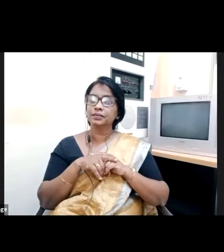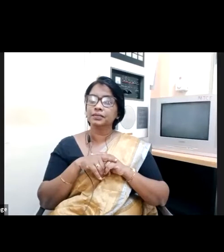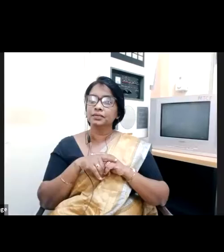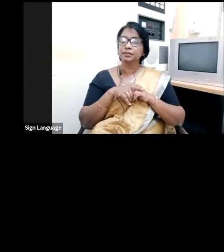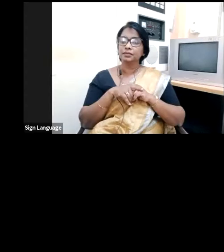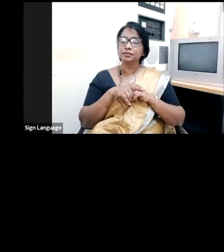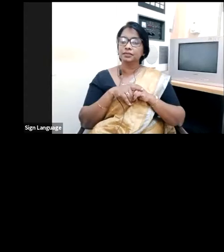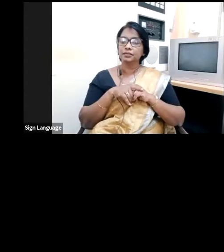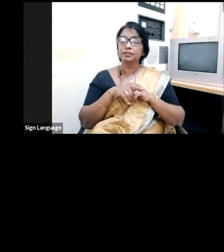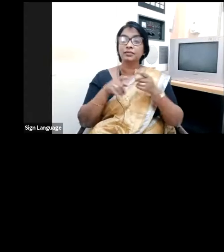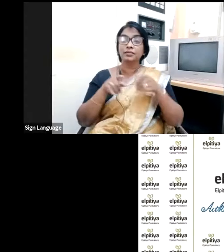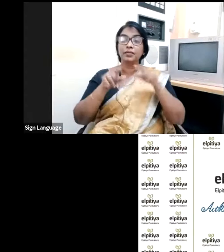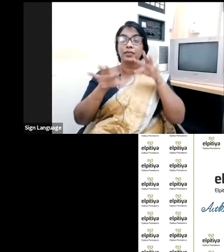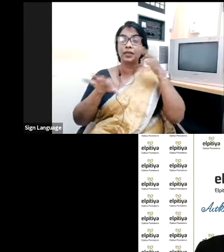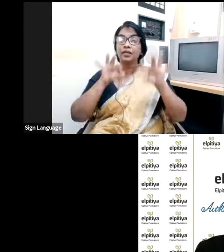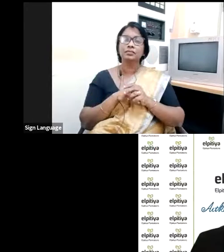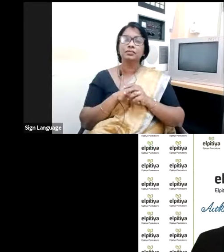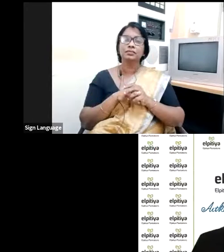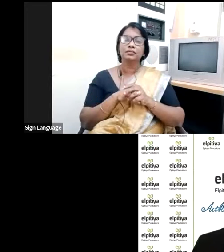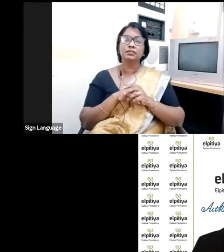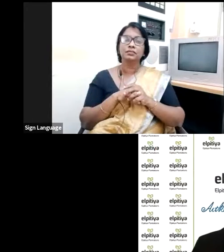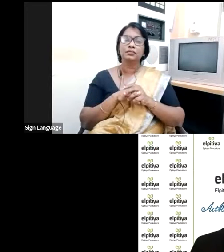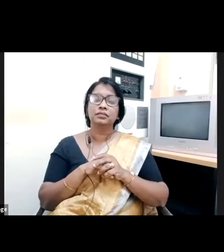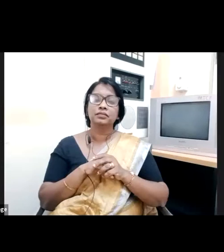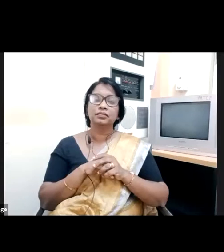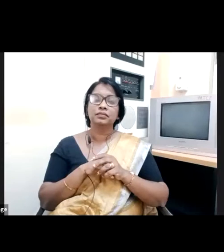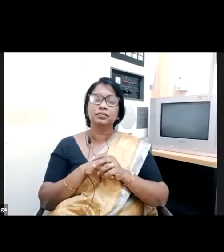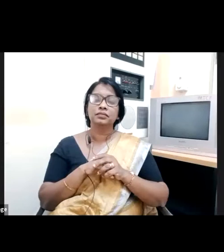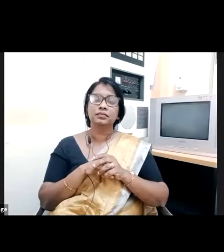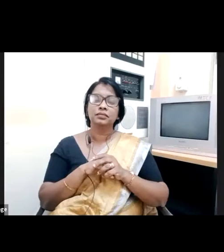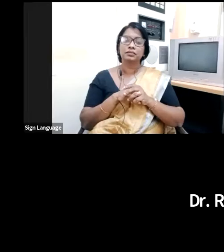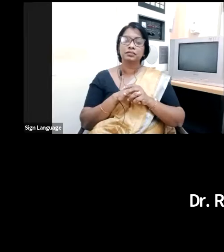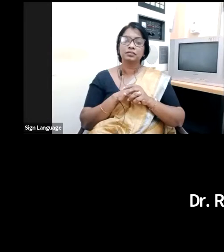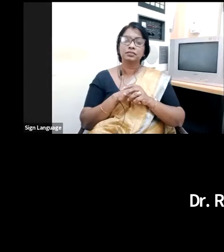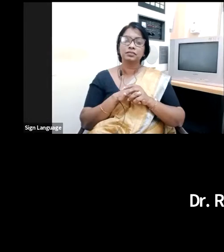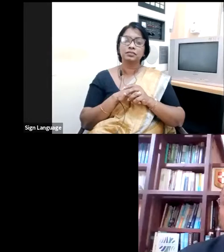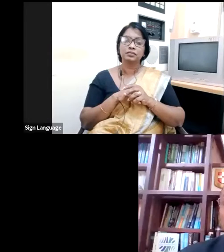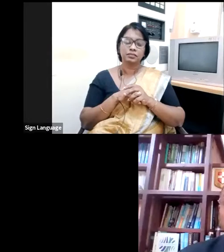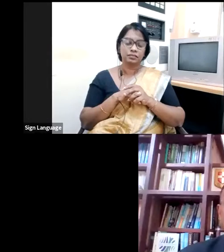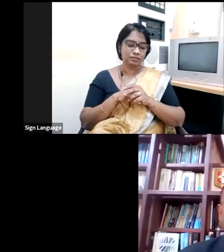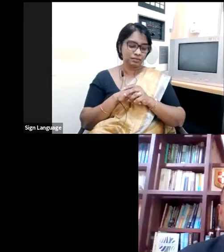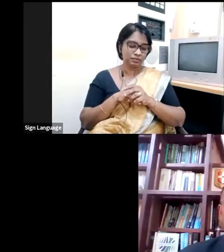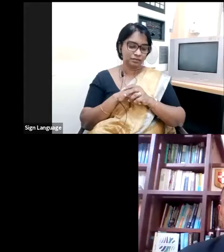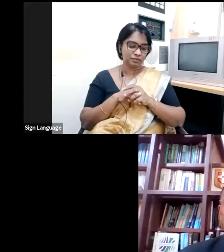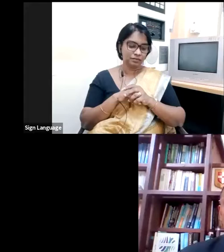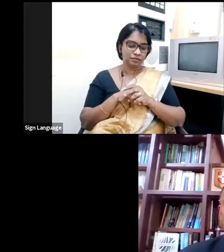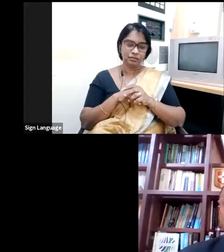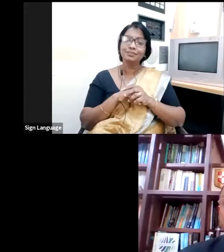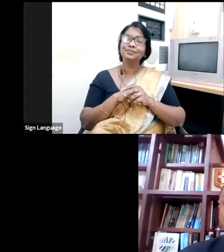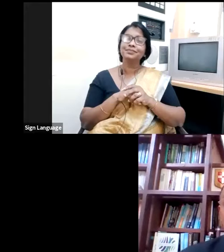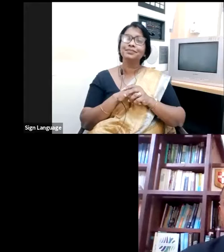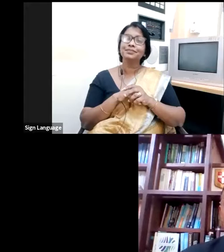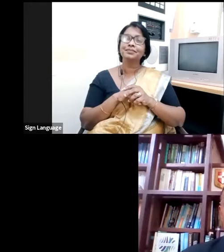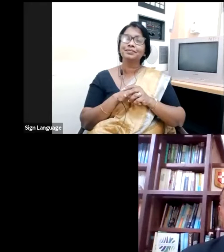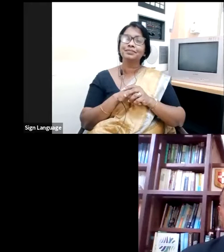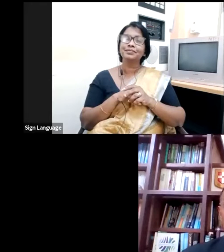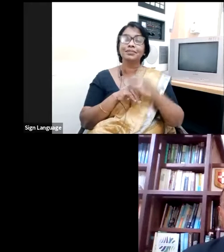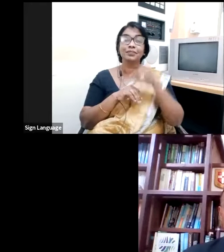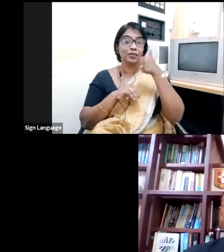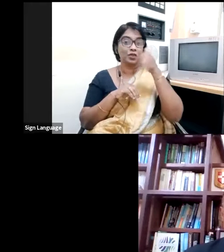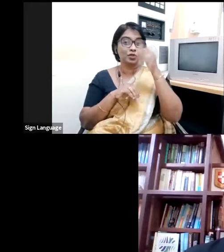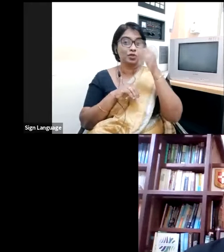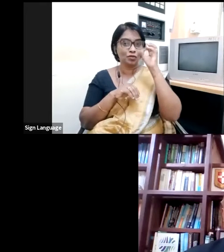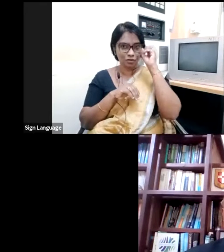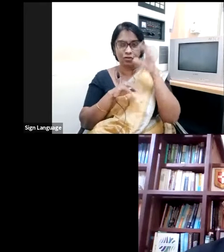what their company has achieved. Good morning, ladies and gentlemen. I hope my voice is